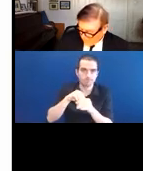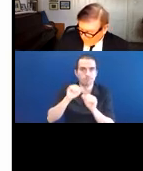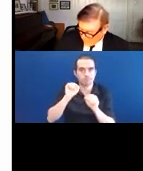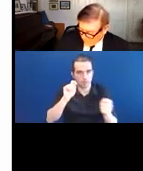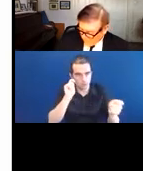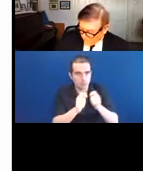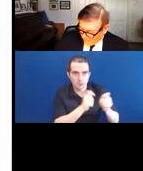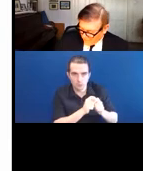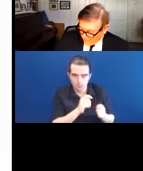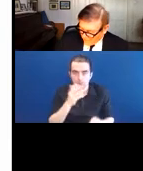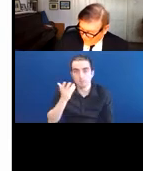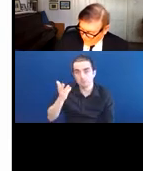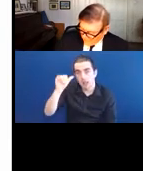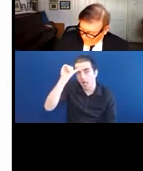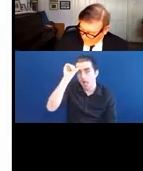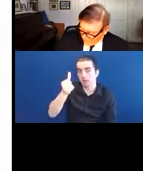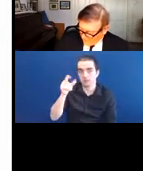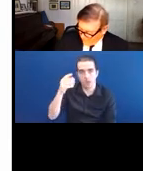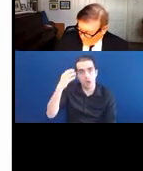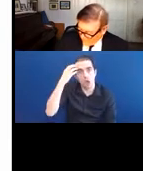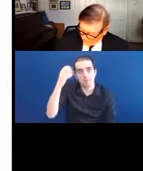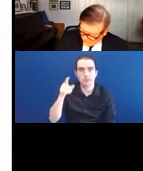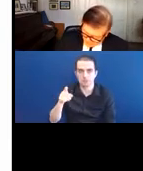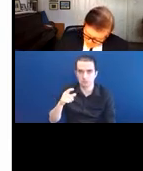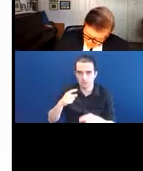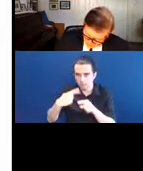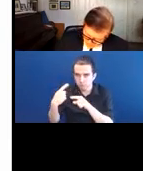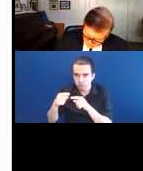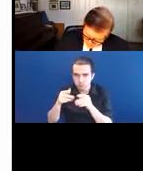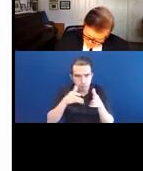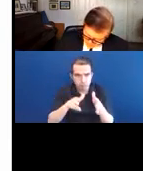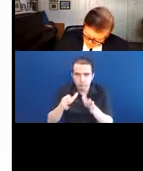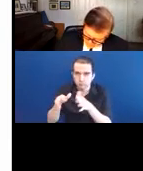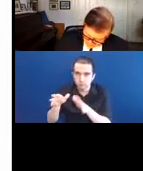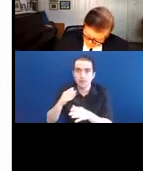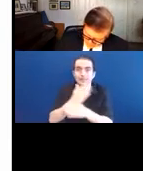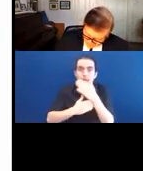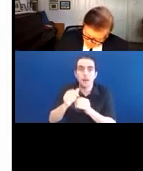that says, but many are still finding it inaccessible. It differs from region to region.